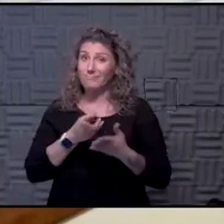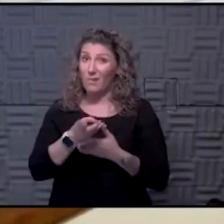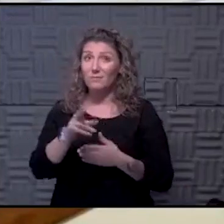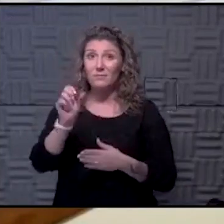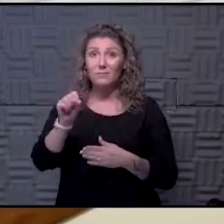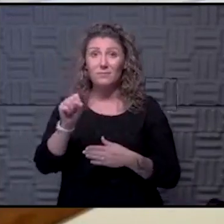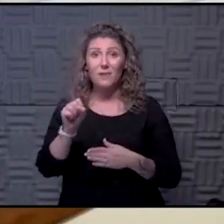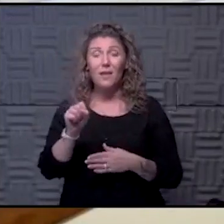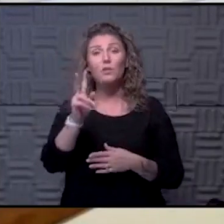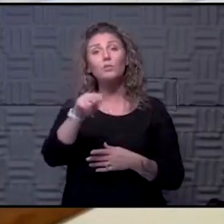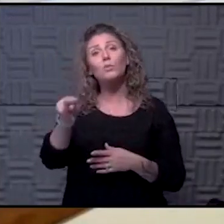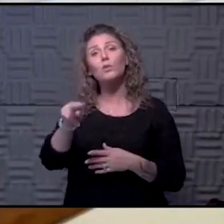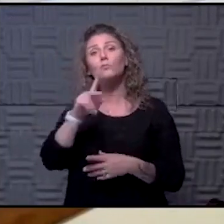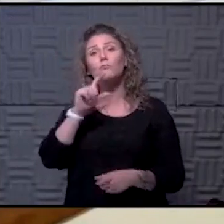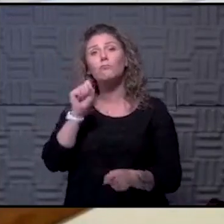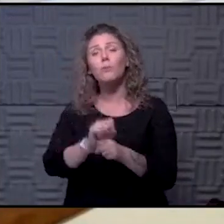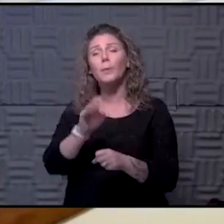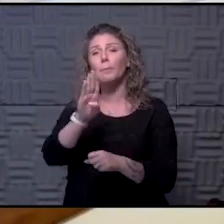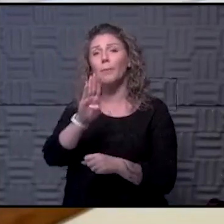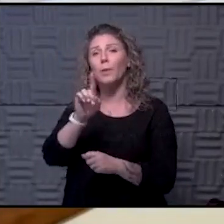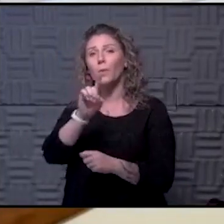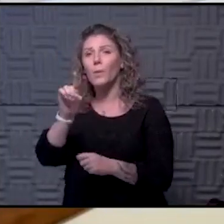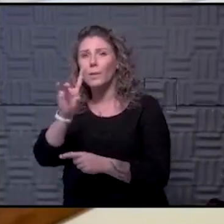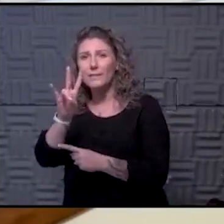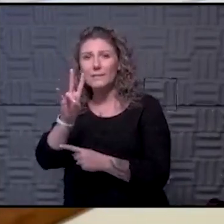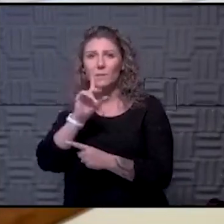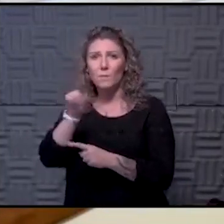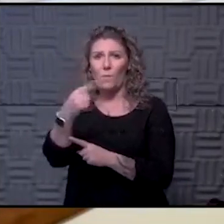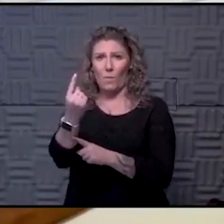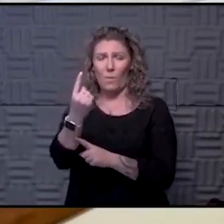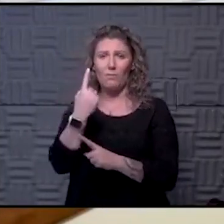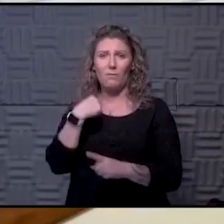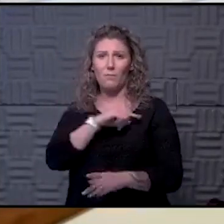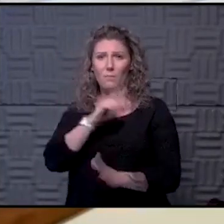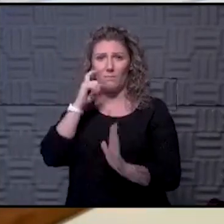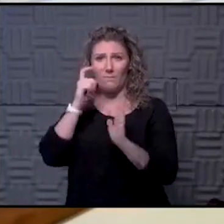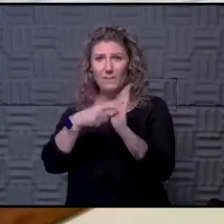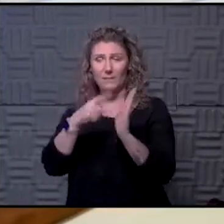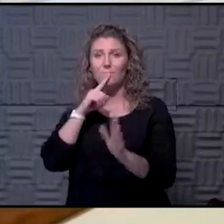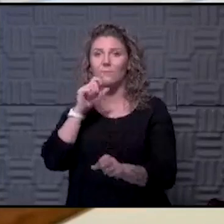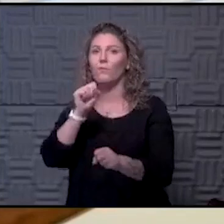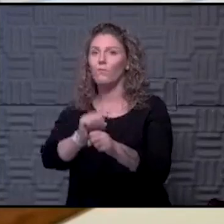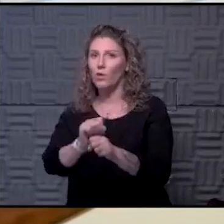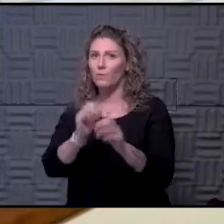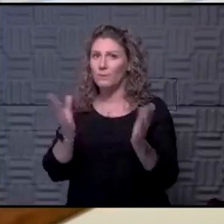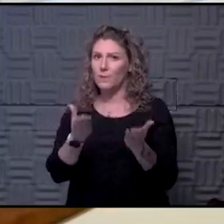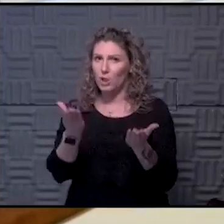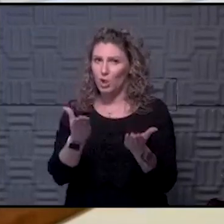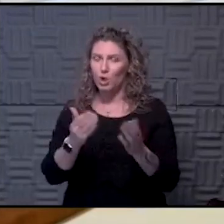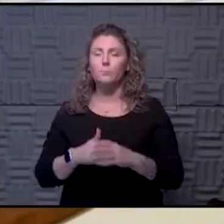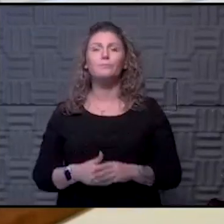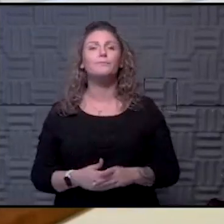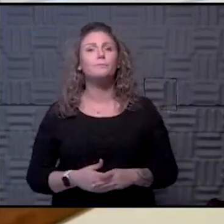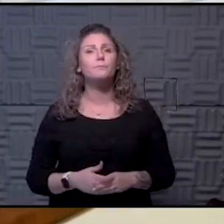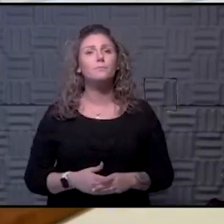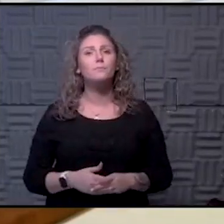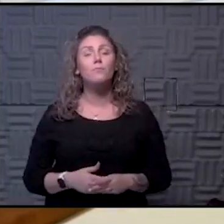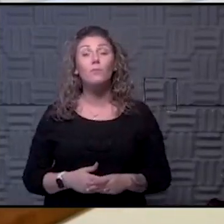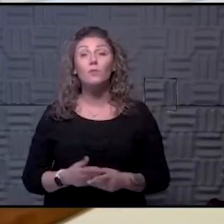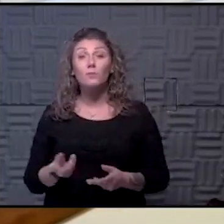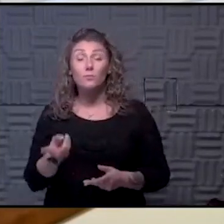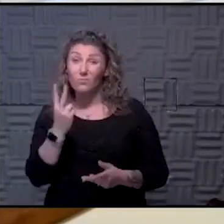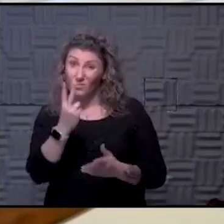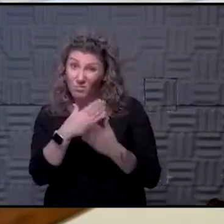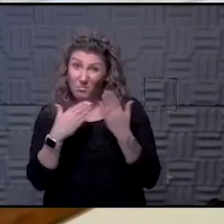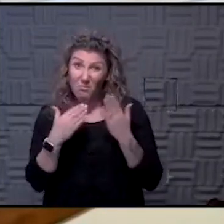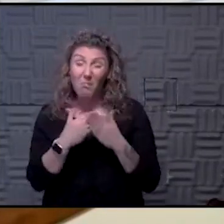22 confirmed cases of the B117. That's the only variant that we've identified and confirmed here in Shawnee County. And those two words are key